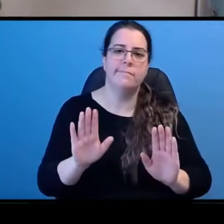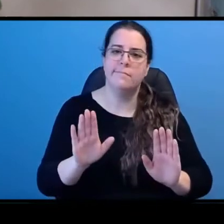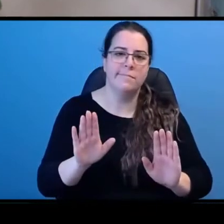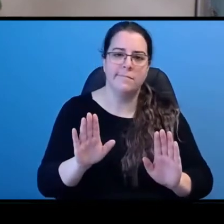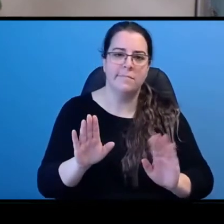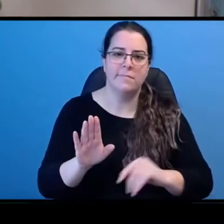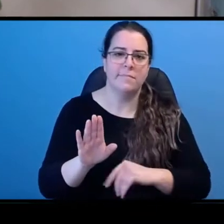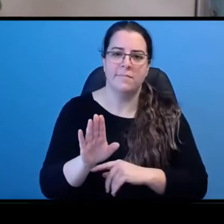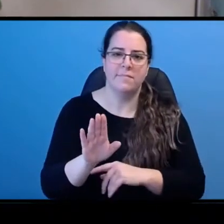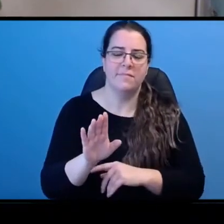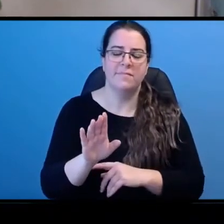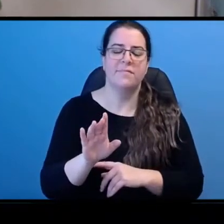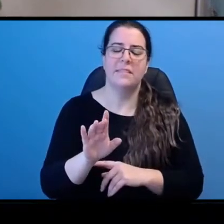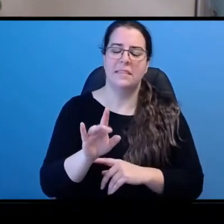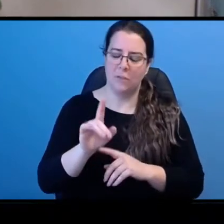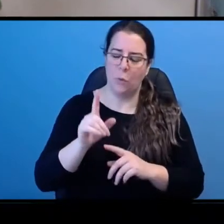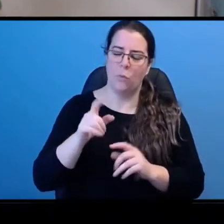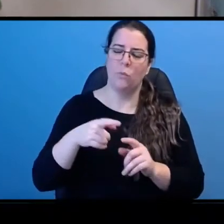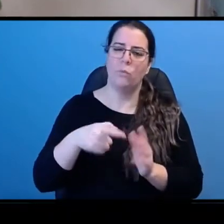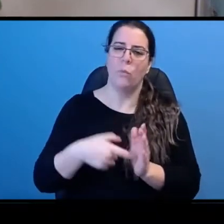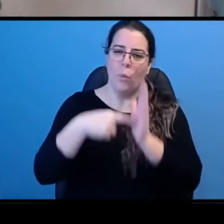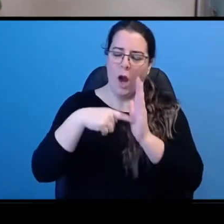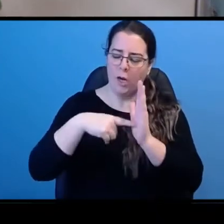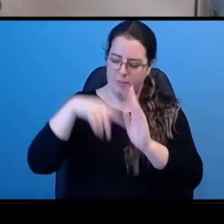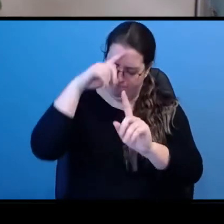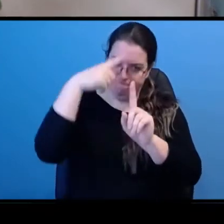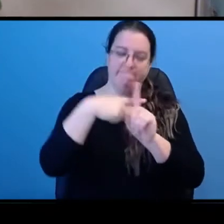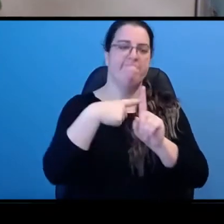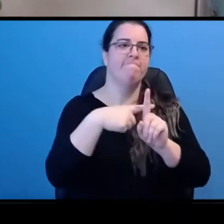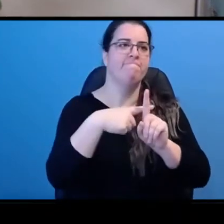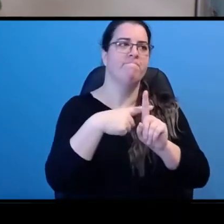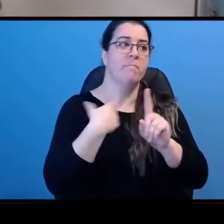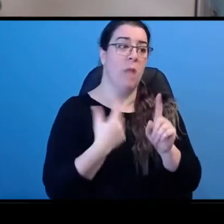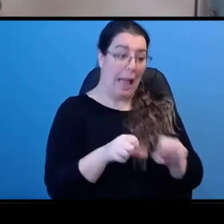going to be done. You know, you're never going to be able to do this project. It might just